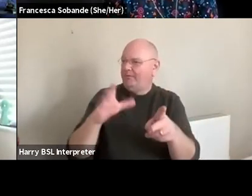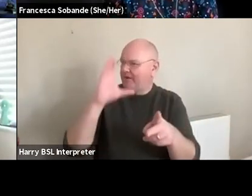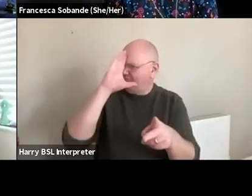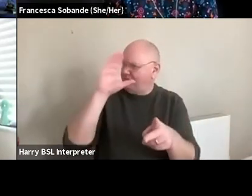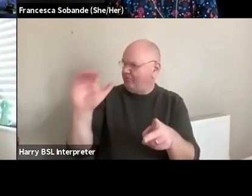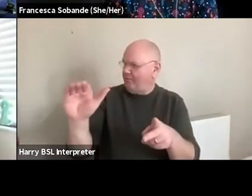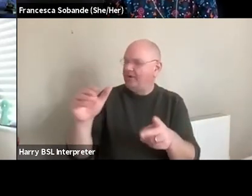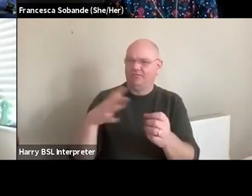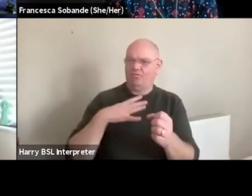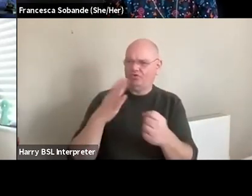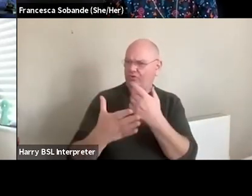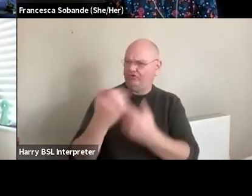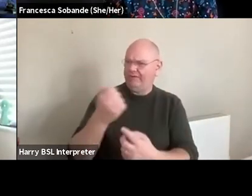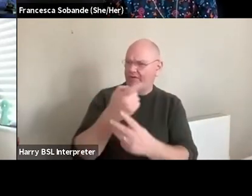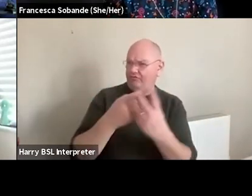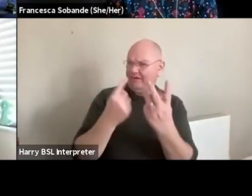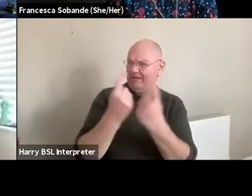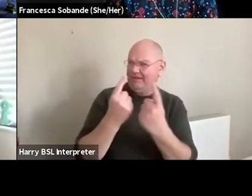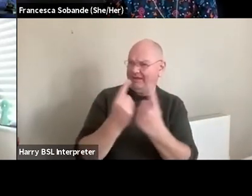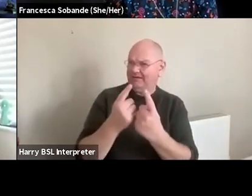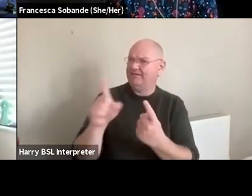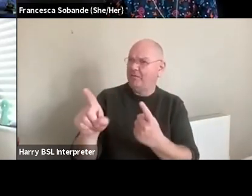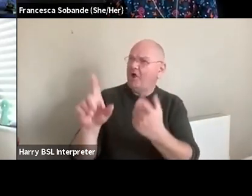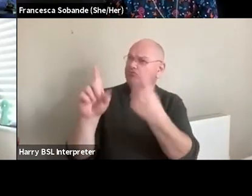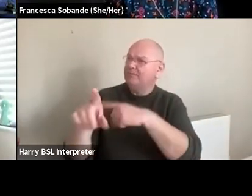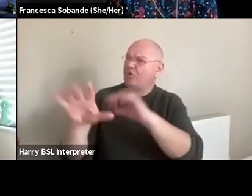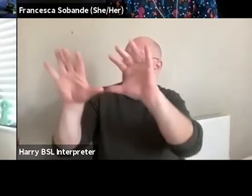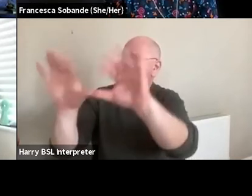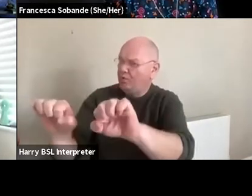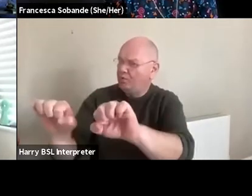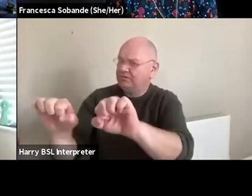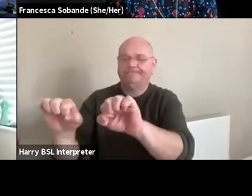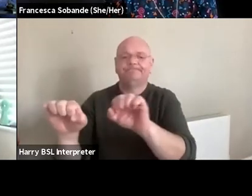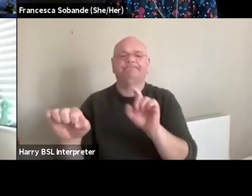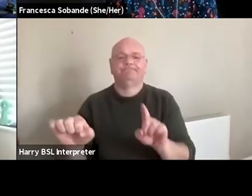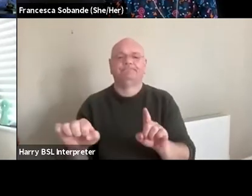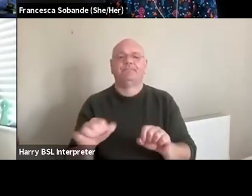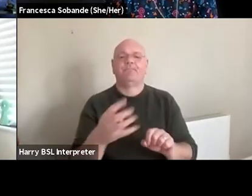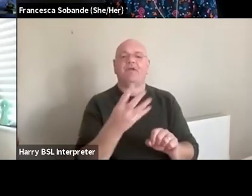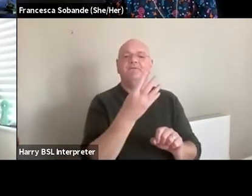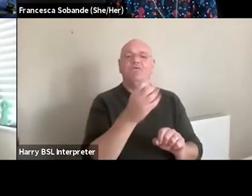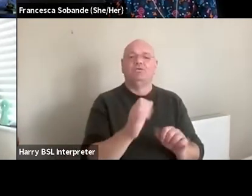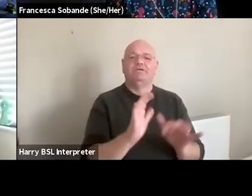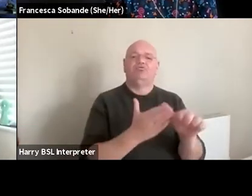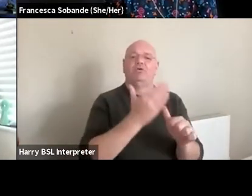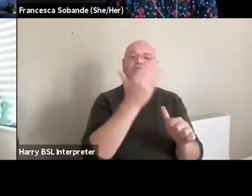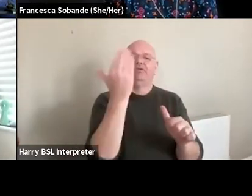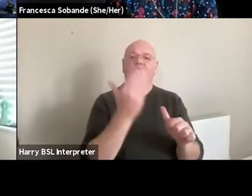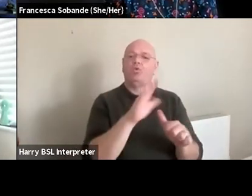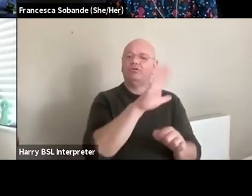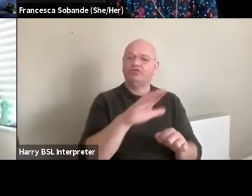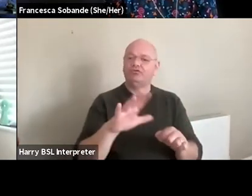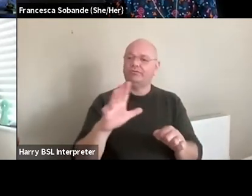And just before he was given a chance to respond, yes or no, 40 primary school children had made lollipop